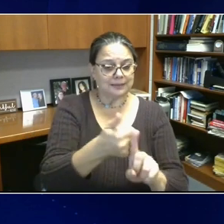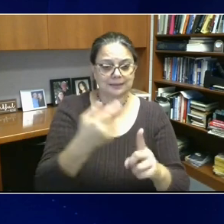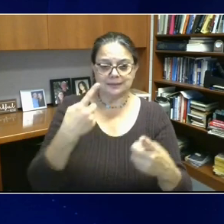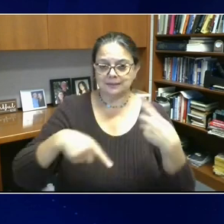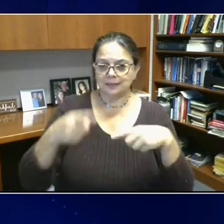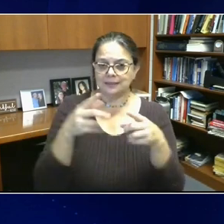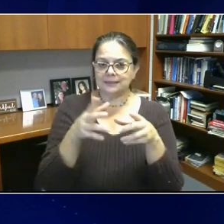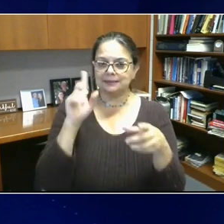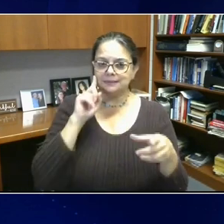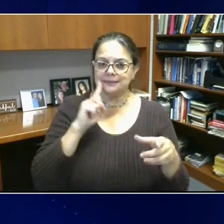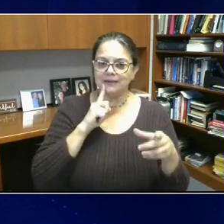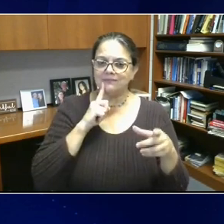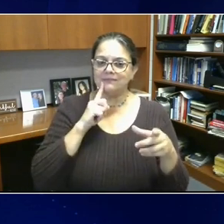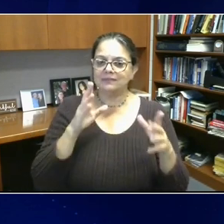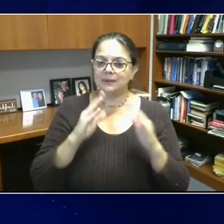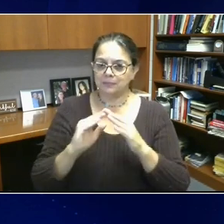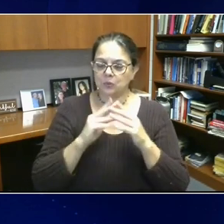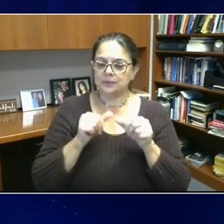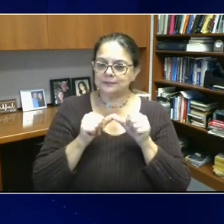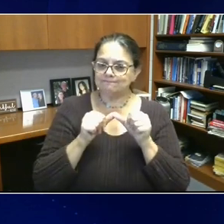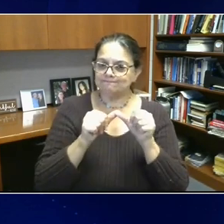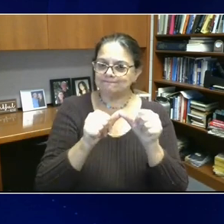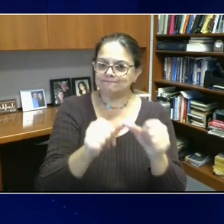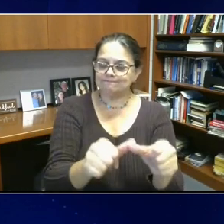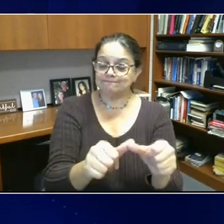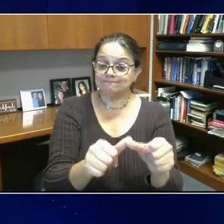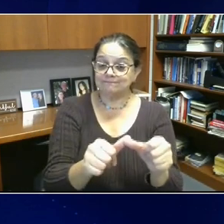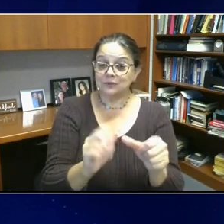the continued existence of the signing deaf community.